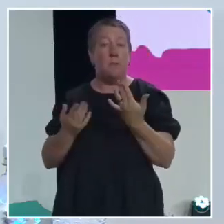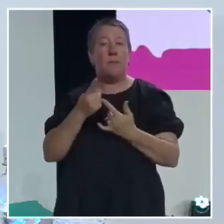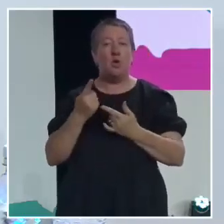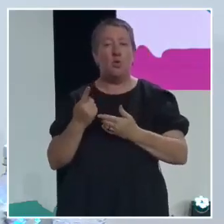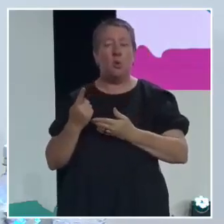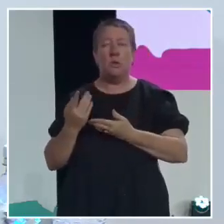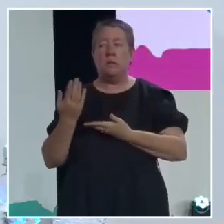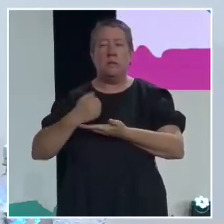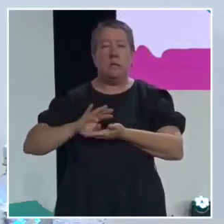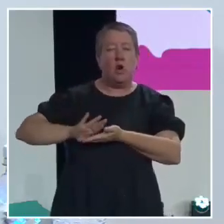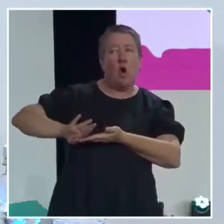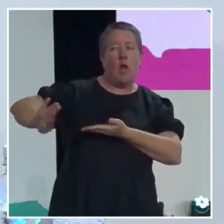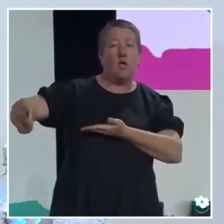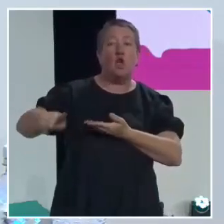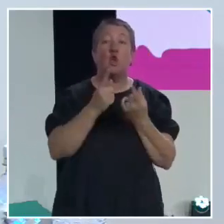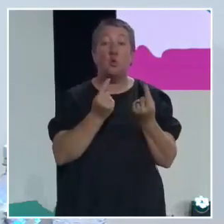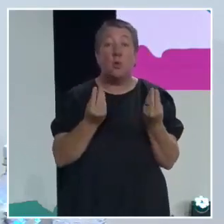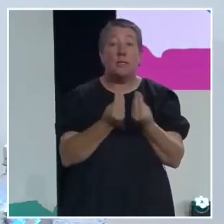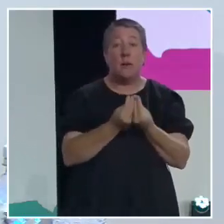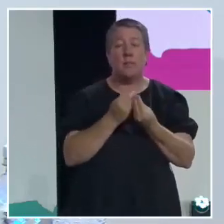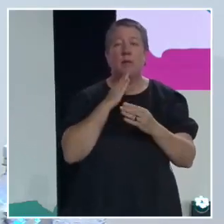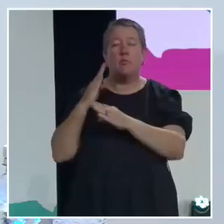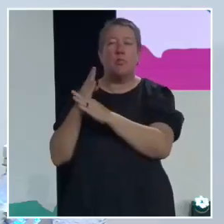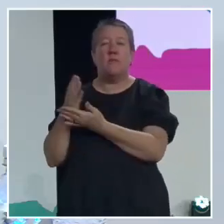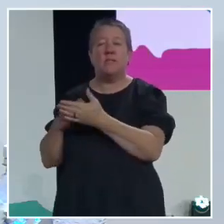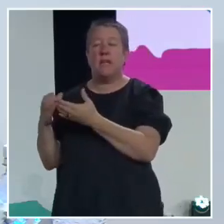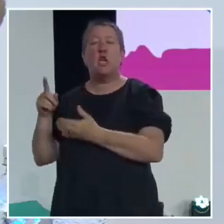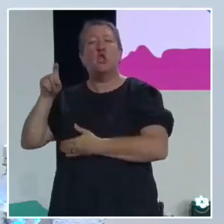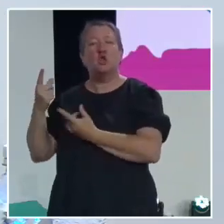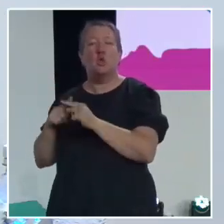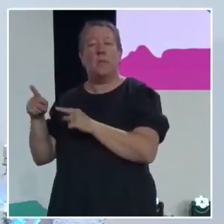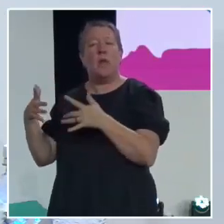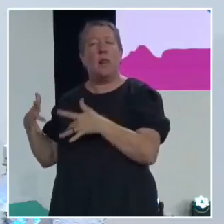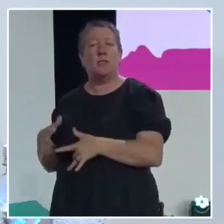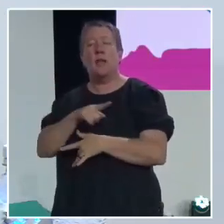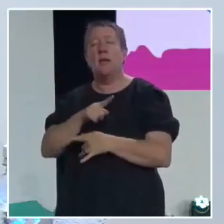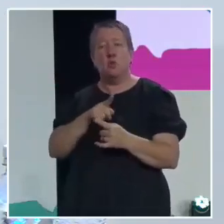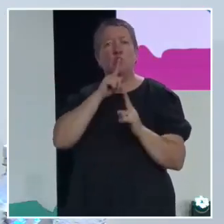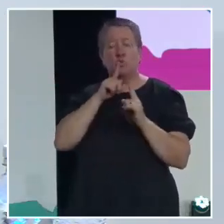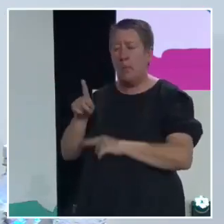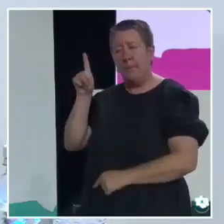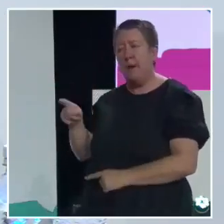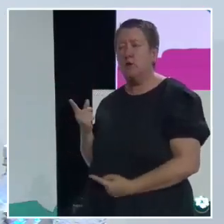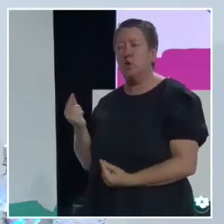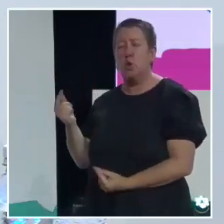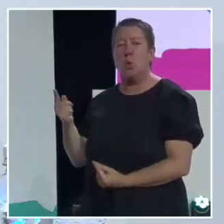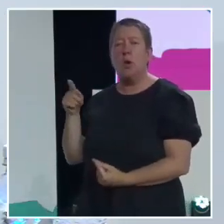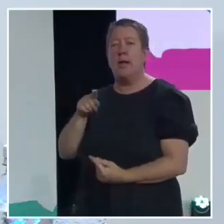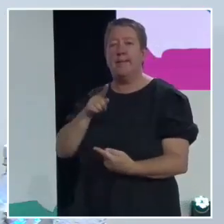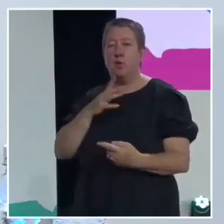because you're just doing something that the private sector should be doing that maybe is too lazy to do, and you should get them to do it instead of replacing and, again, filling that